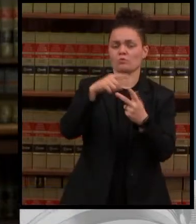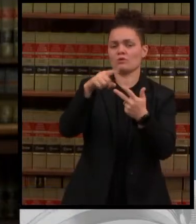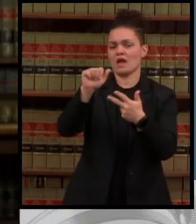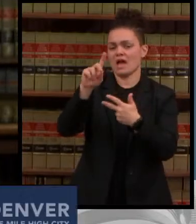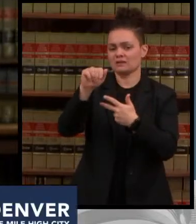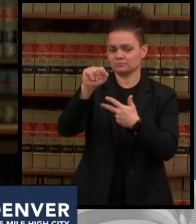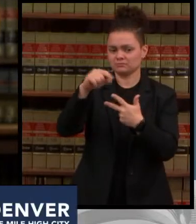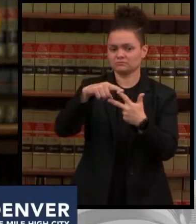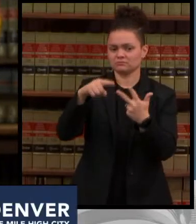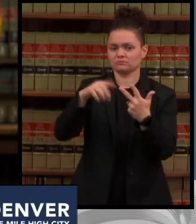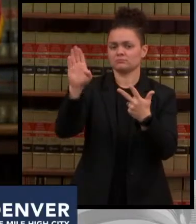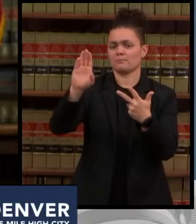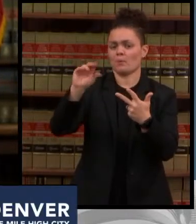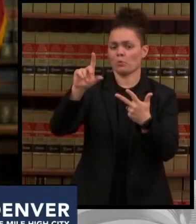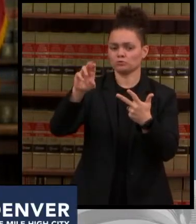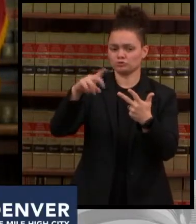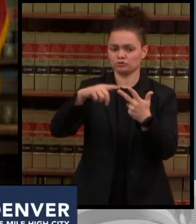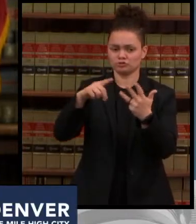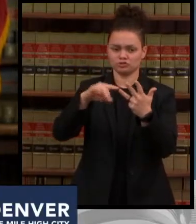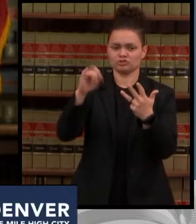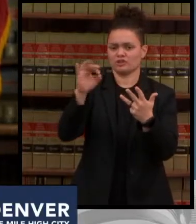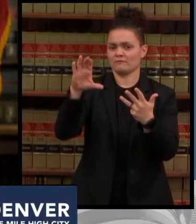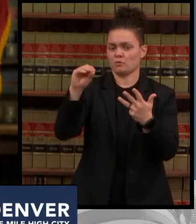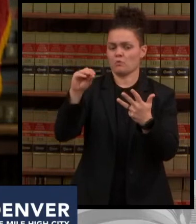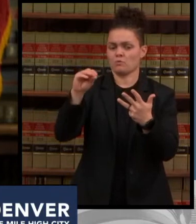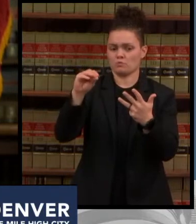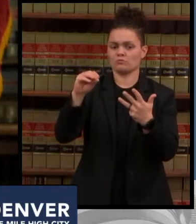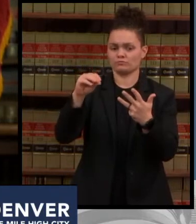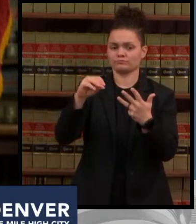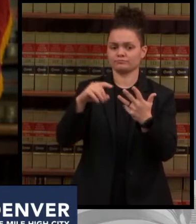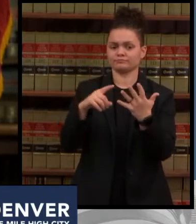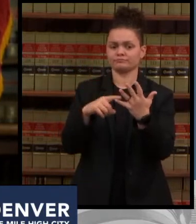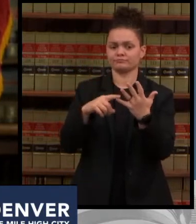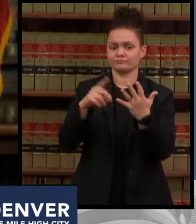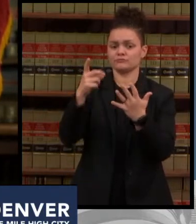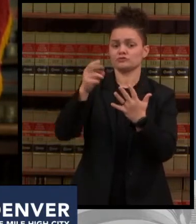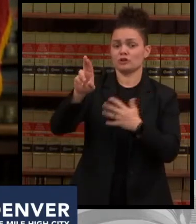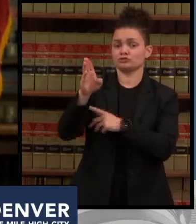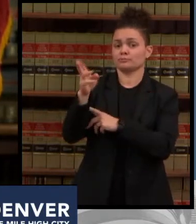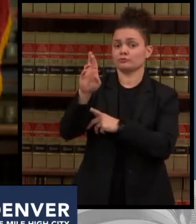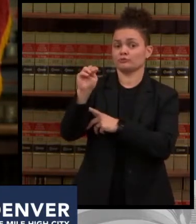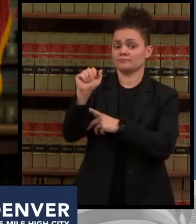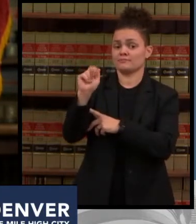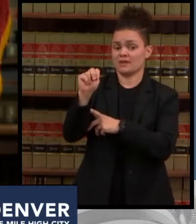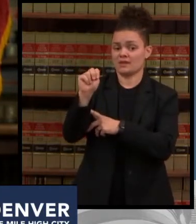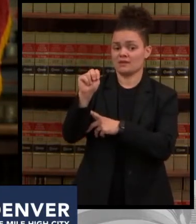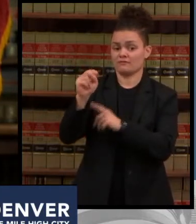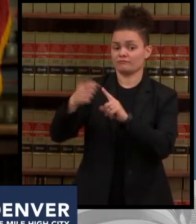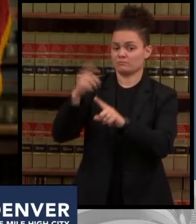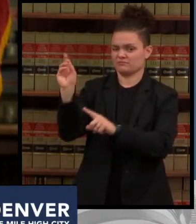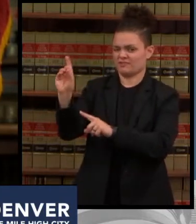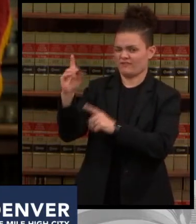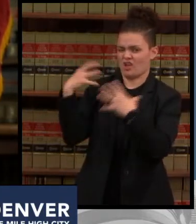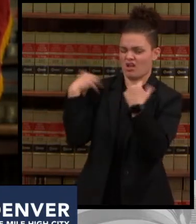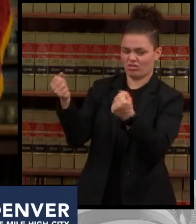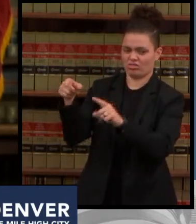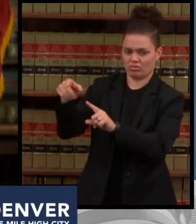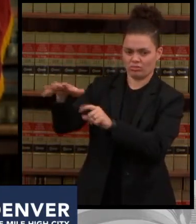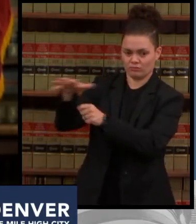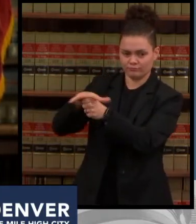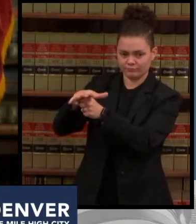by Dr. Bill Berman from the Public Health Institute at Denver Health, and the CEO of Denver Health, Dr. Robin